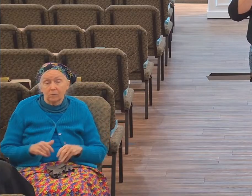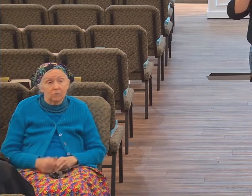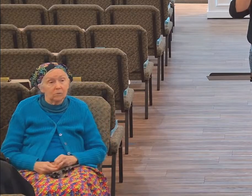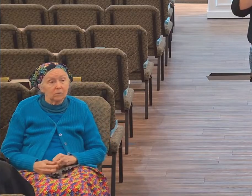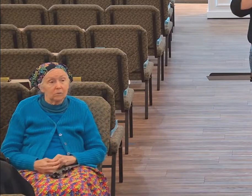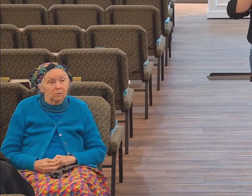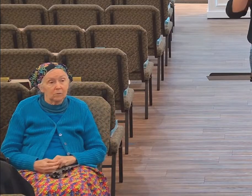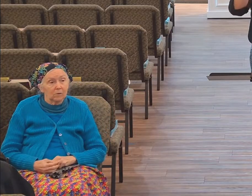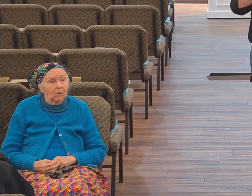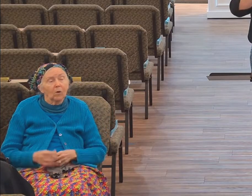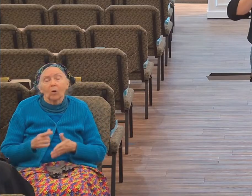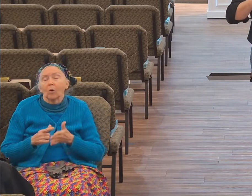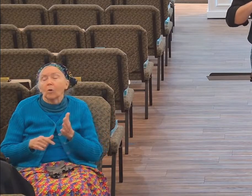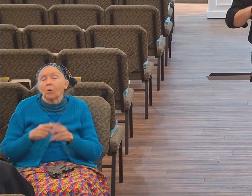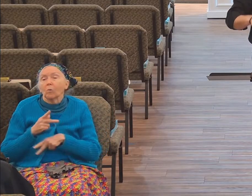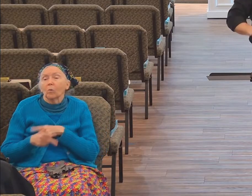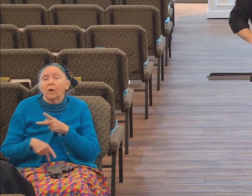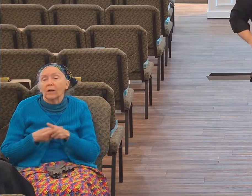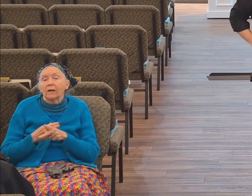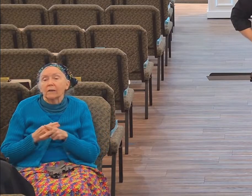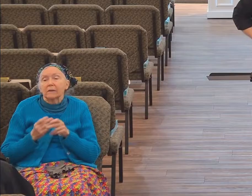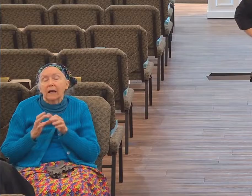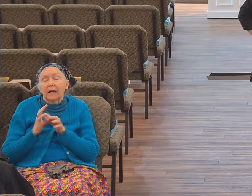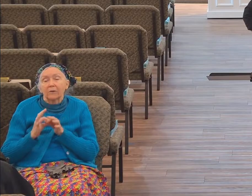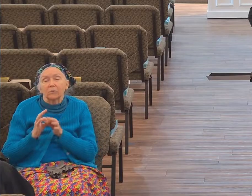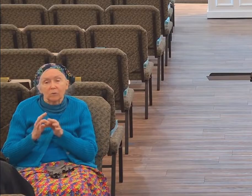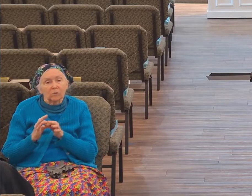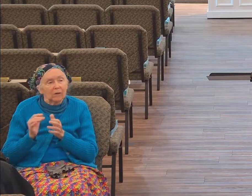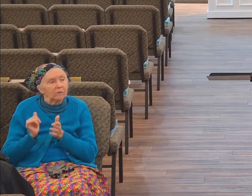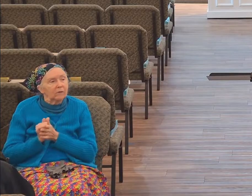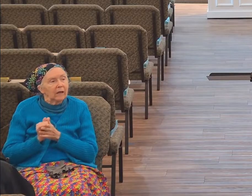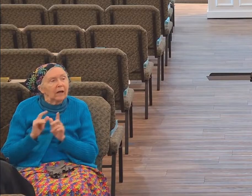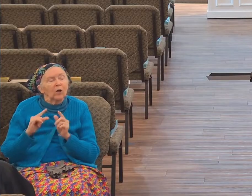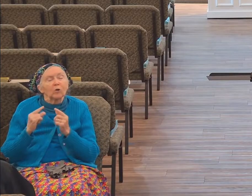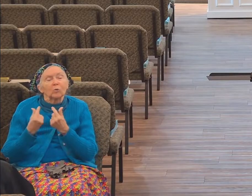What kind of relationship is that? What kind of group setting would that be?